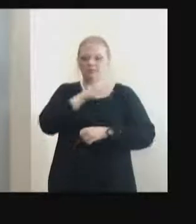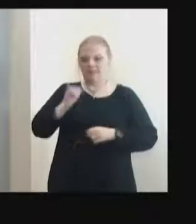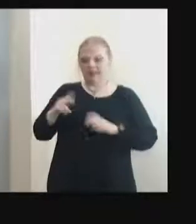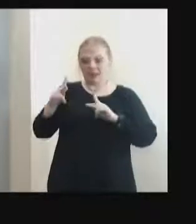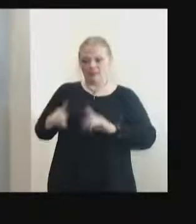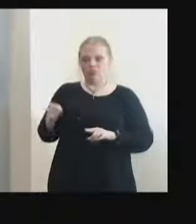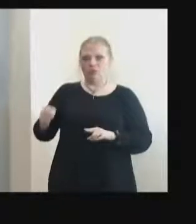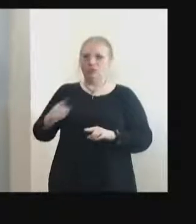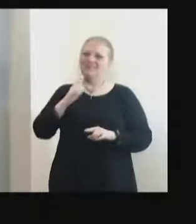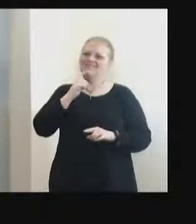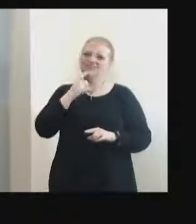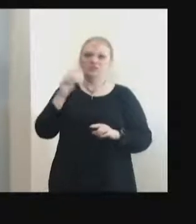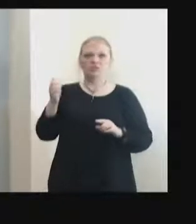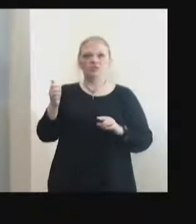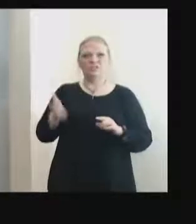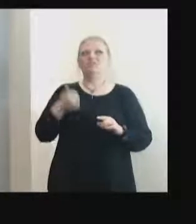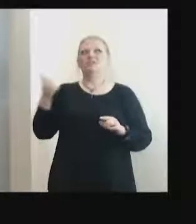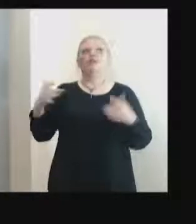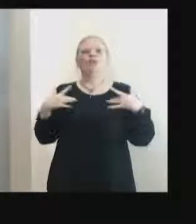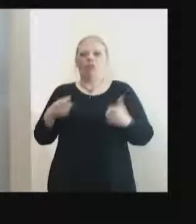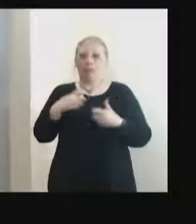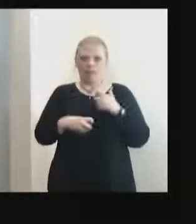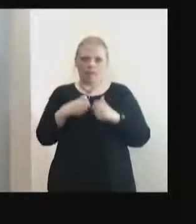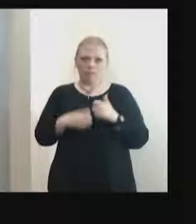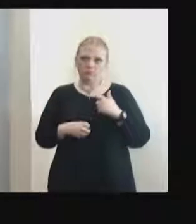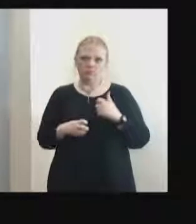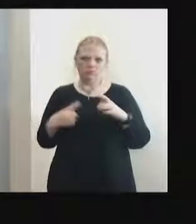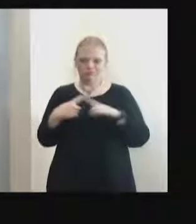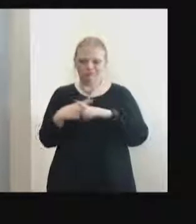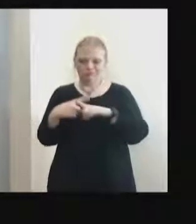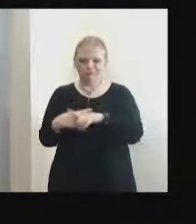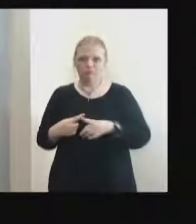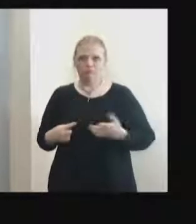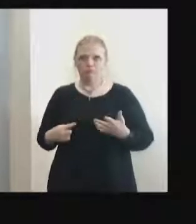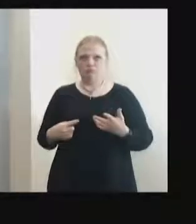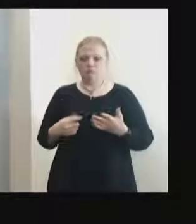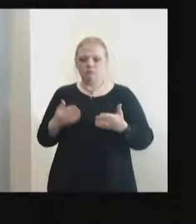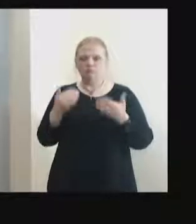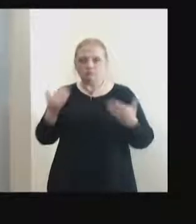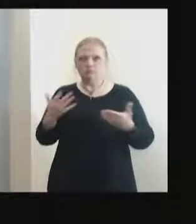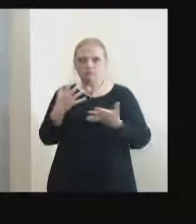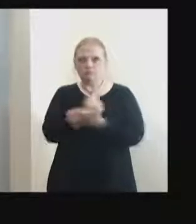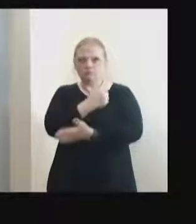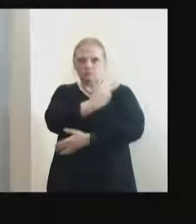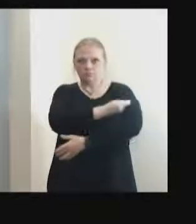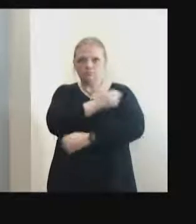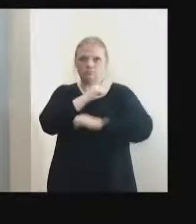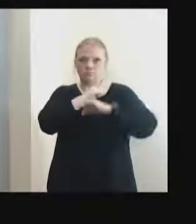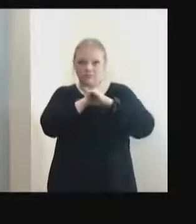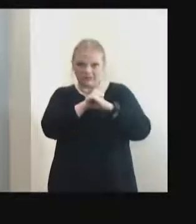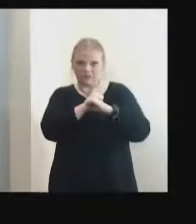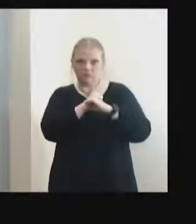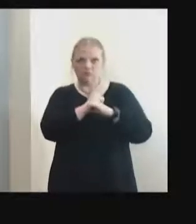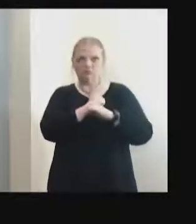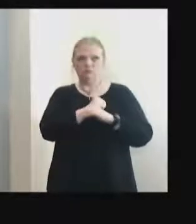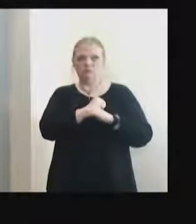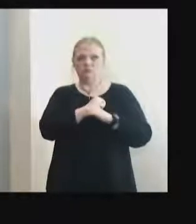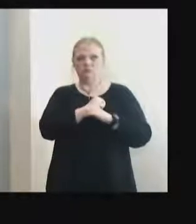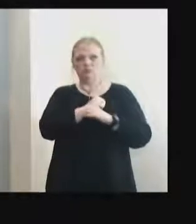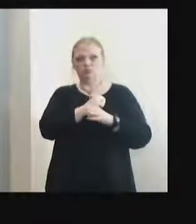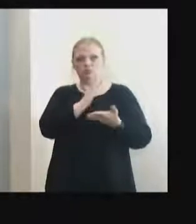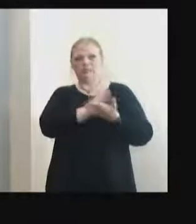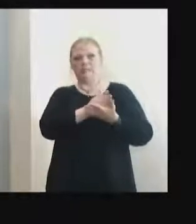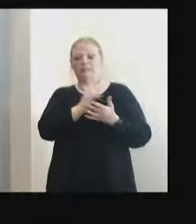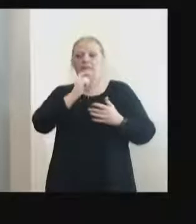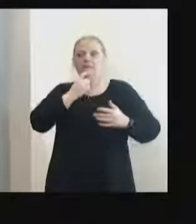had significant underlying conditions. So get vaccinated. It protects against serious illness as